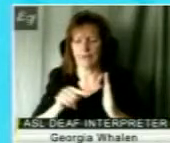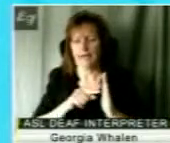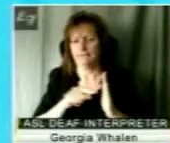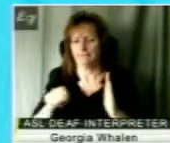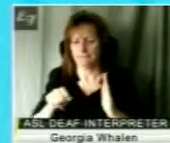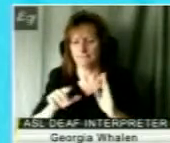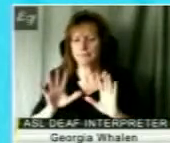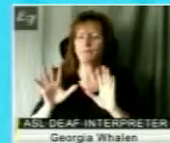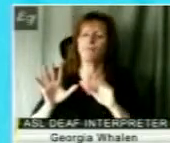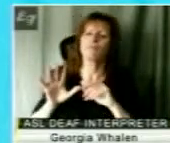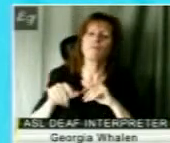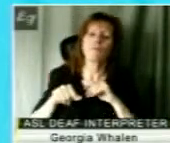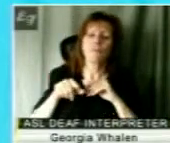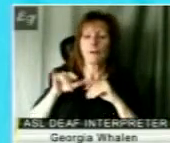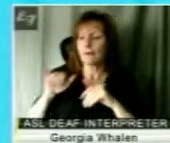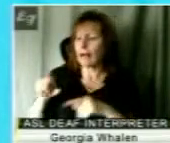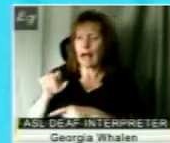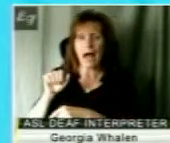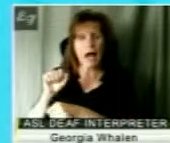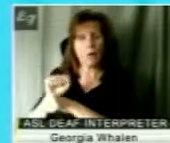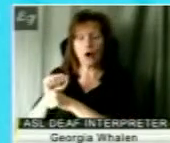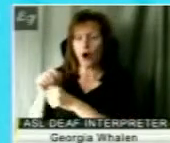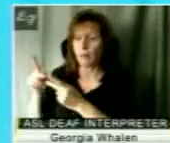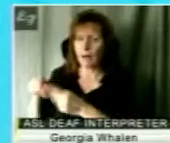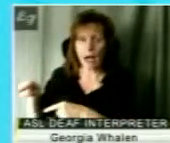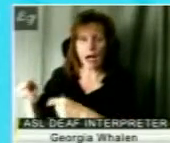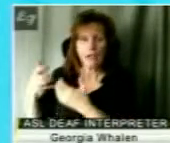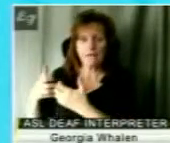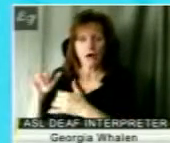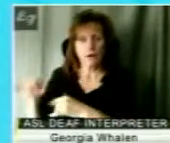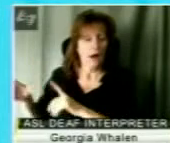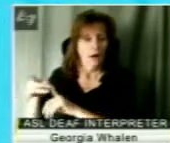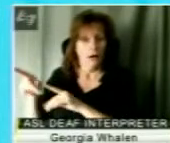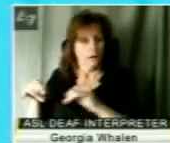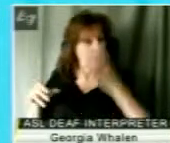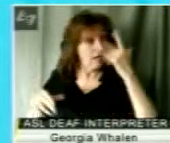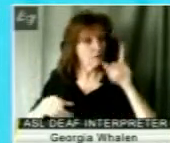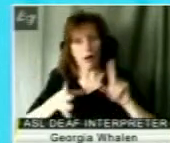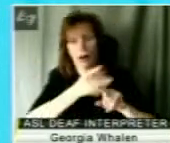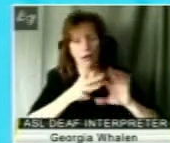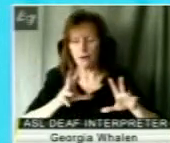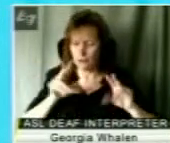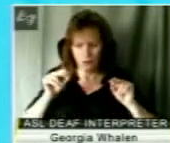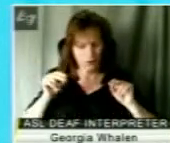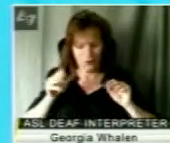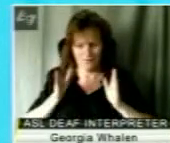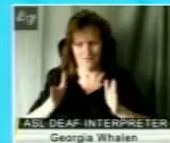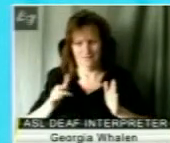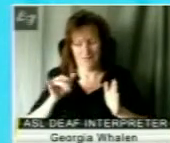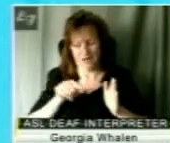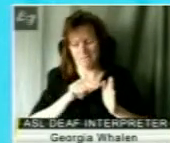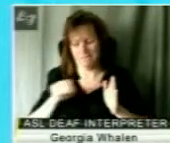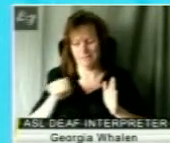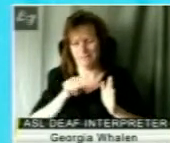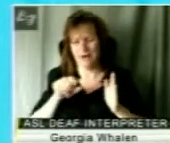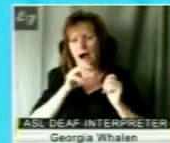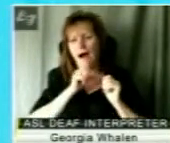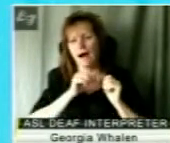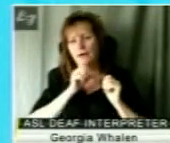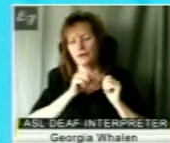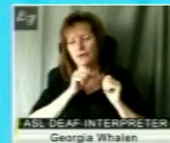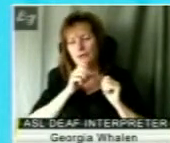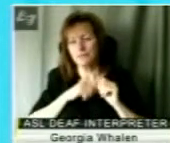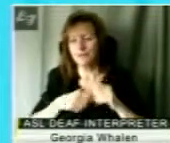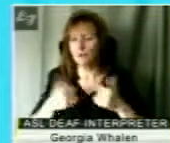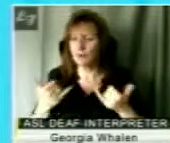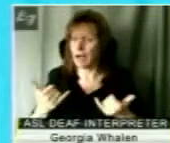occupational outbreak or something like that, but it's really that age group. So that's it from me for today. I'm going to turn it back to you, Mr.